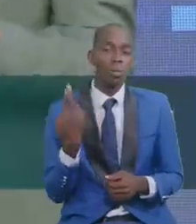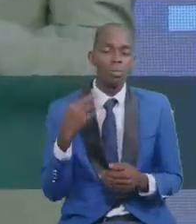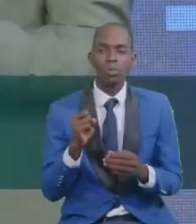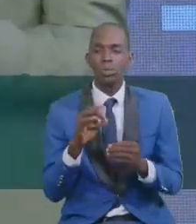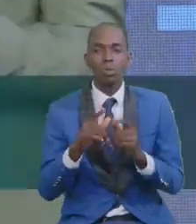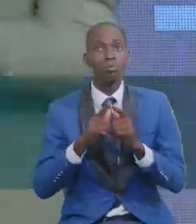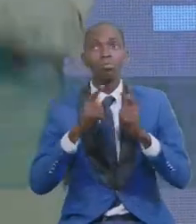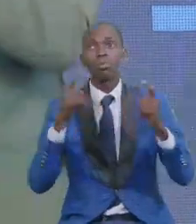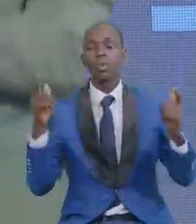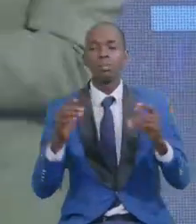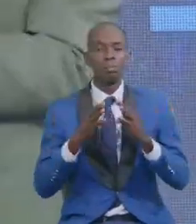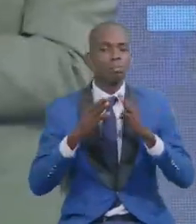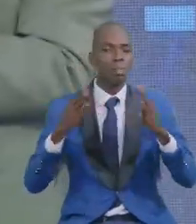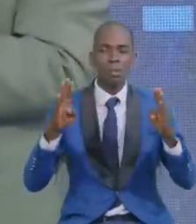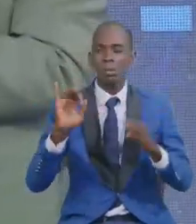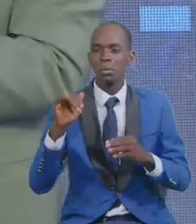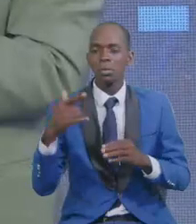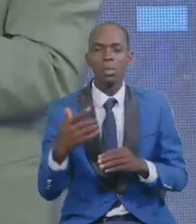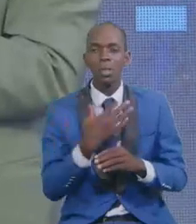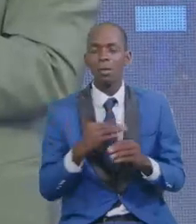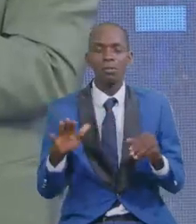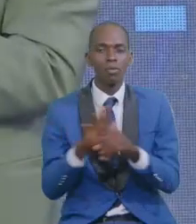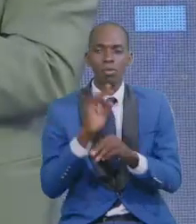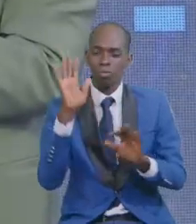so traumatizing